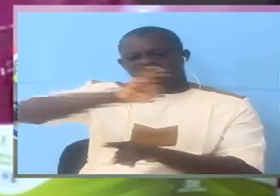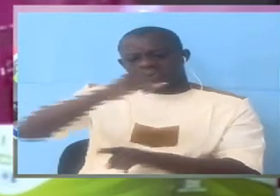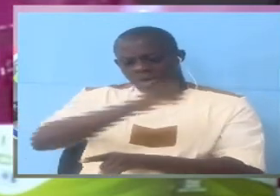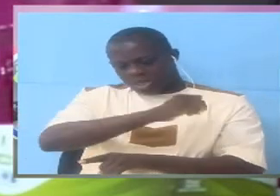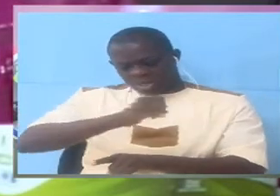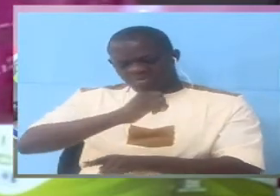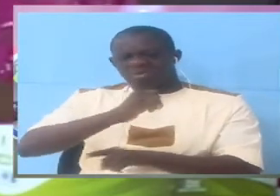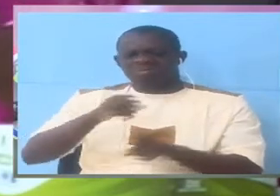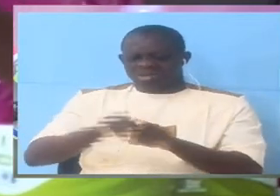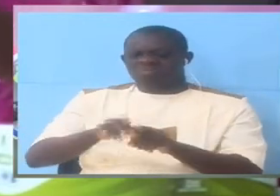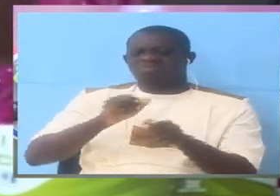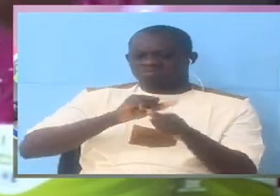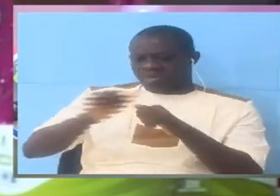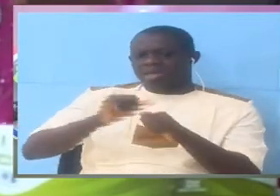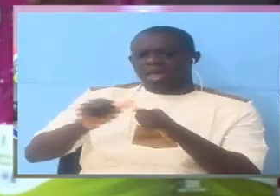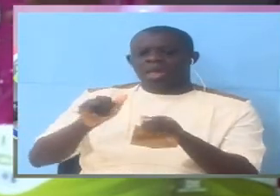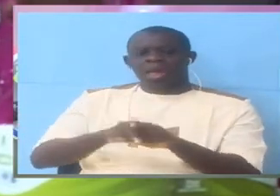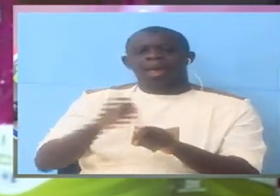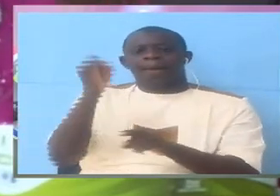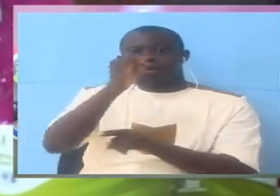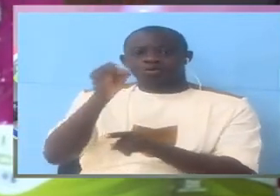junglers are better.